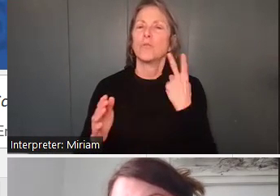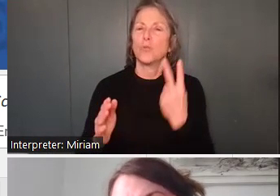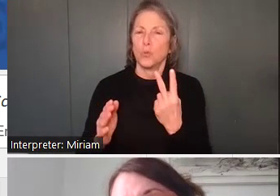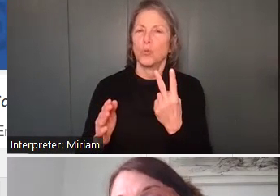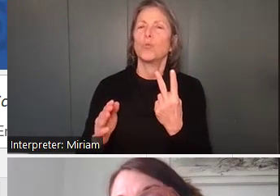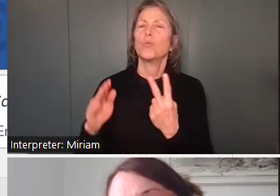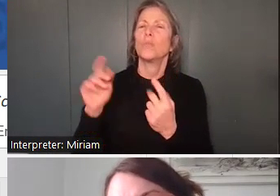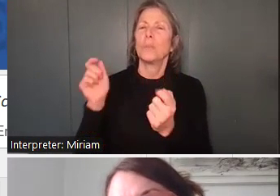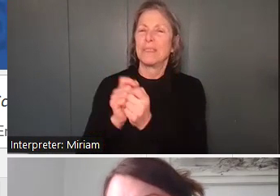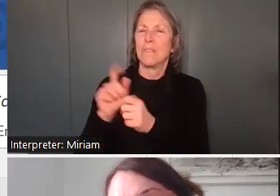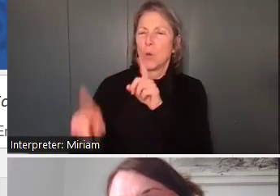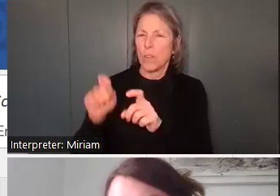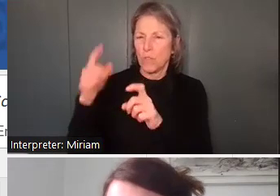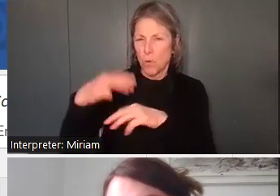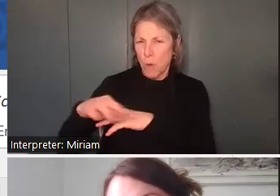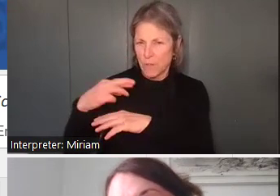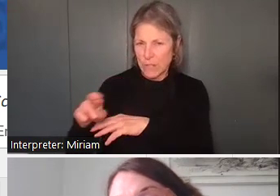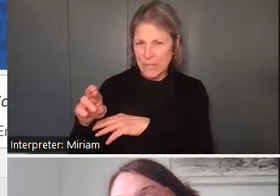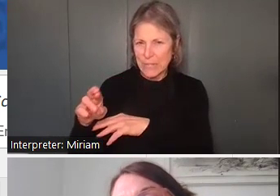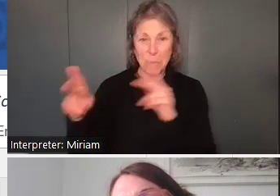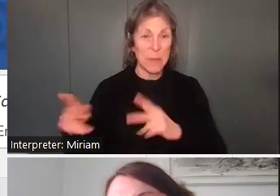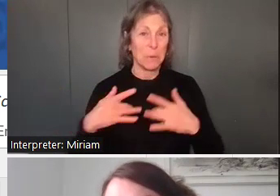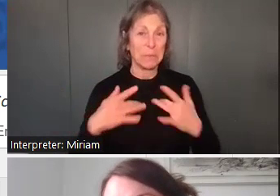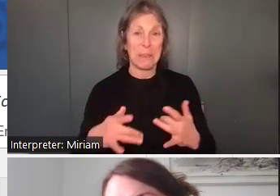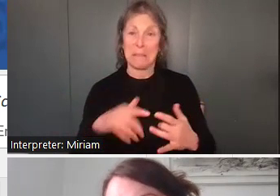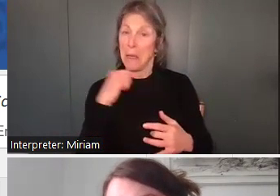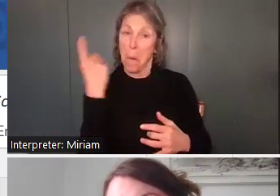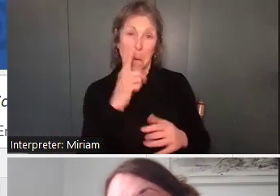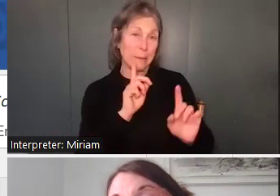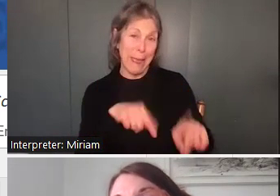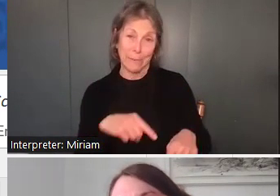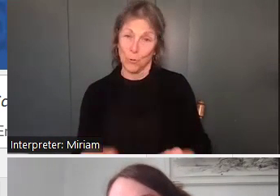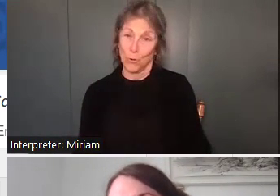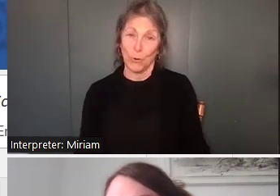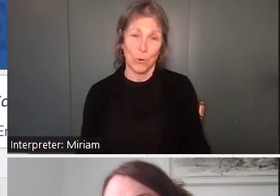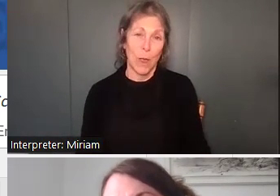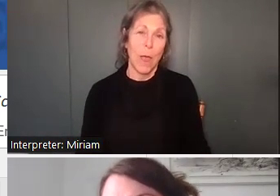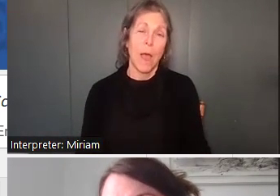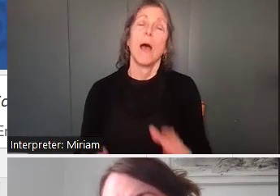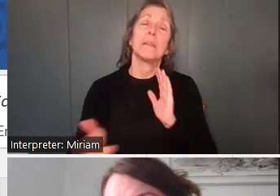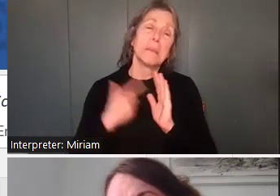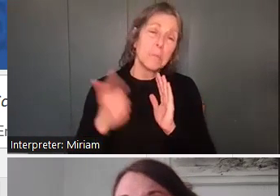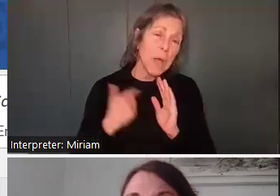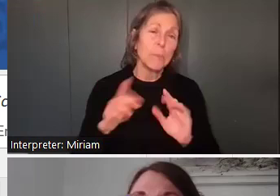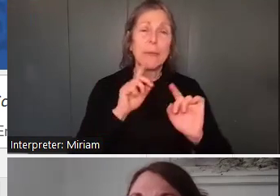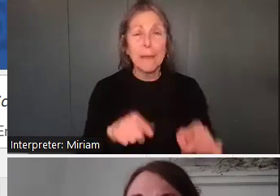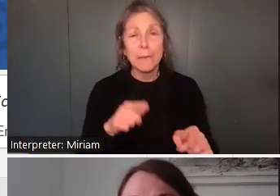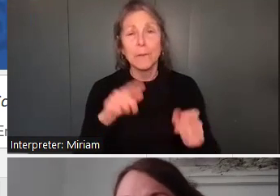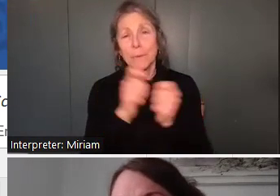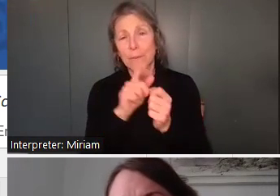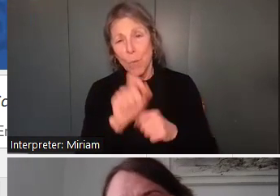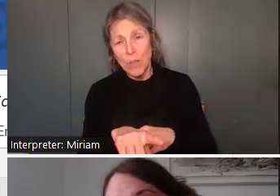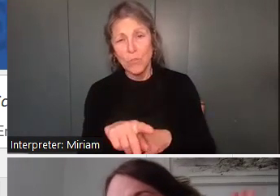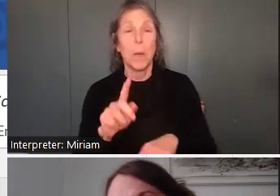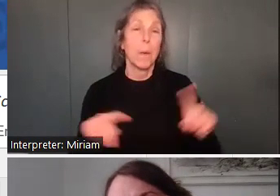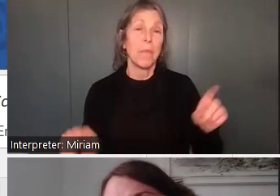references. They don't always answer them. I would say half of the time they answer the specific questions. The other half